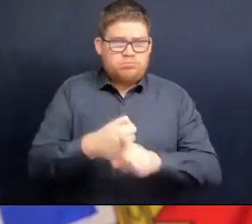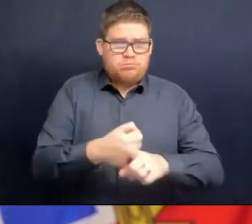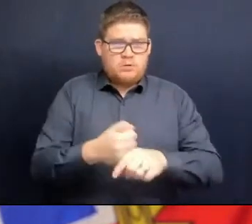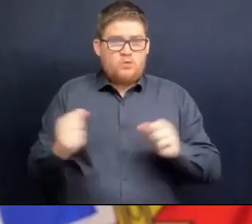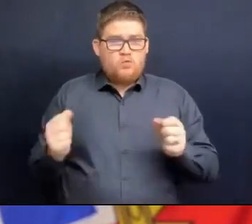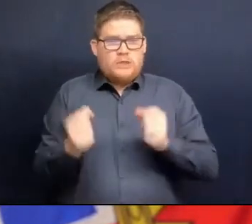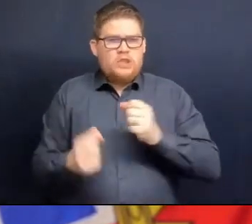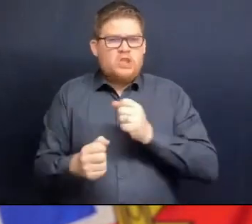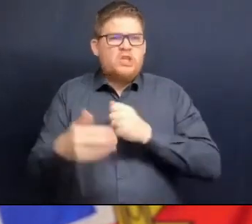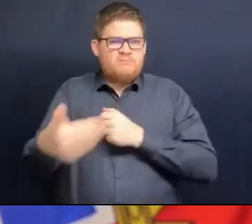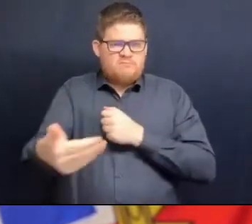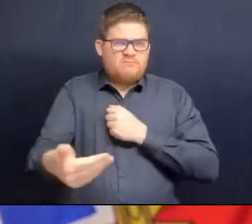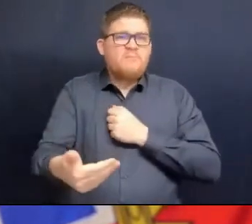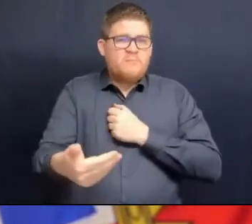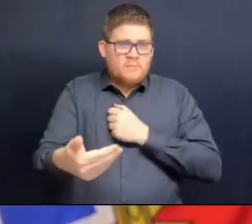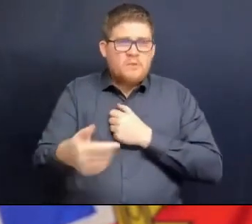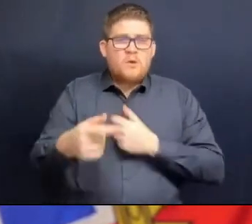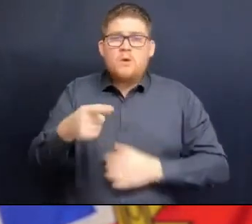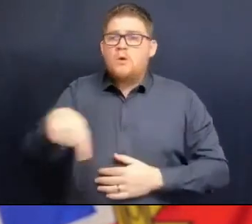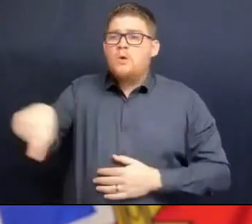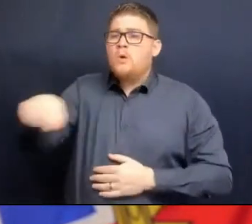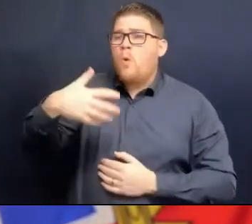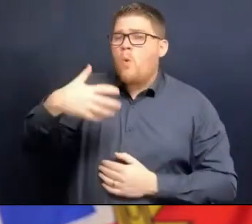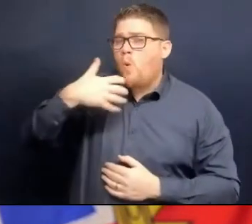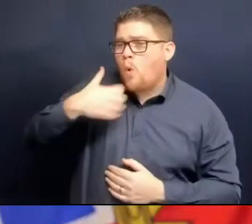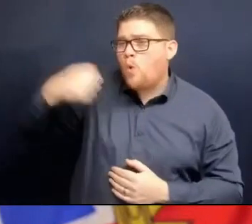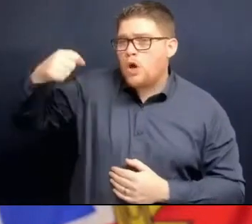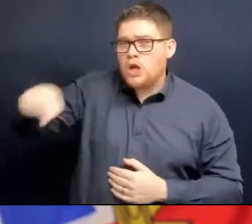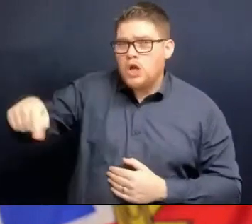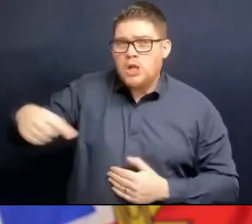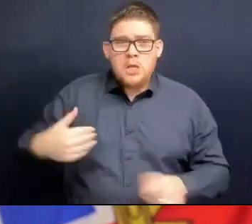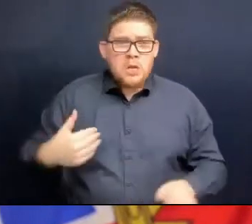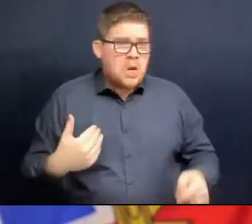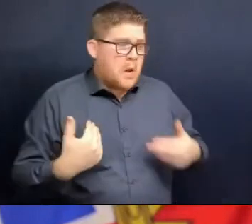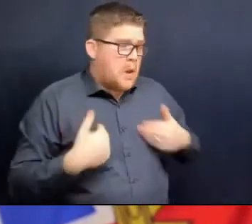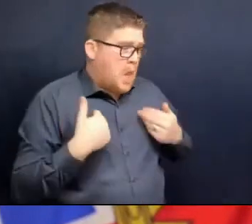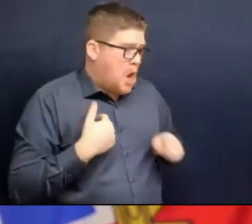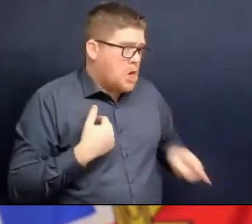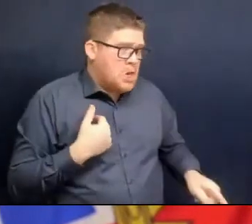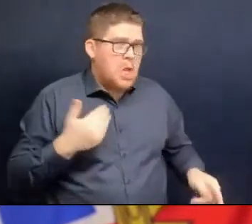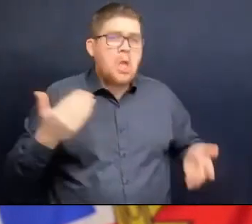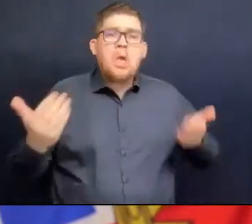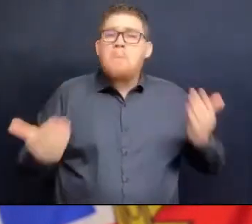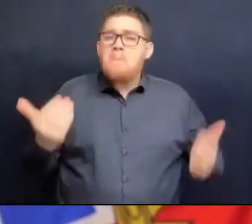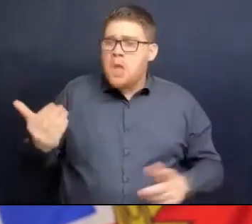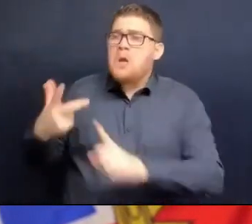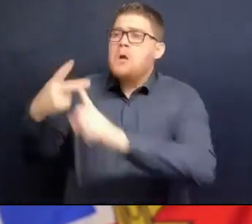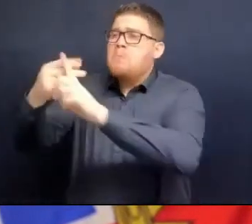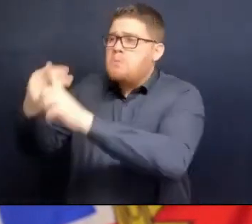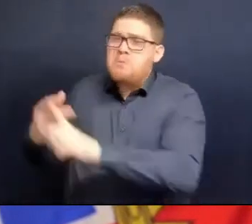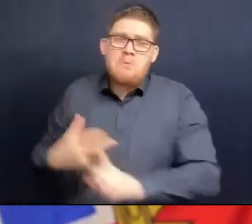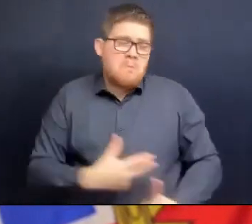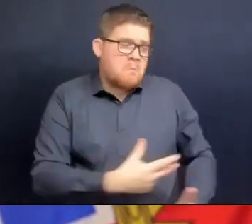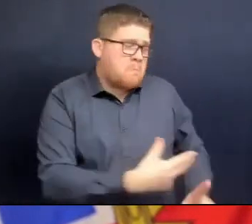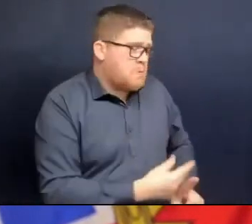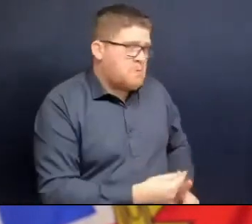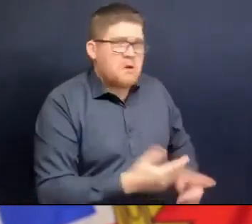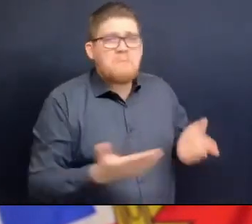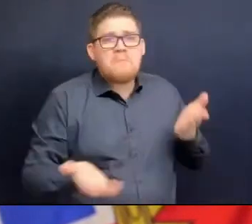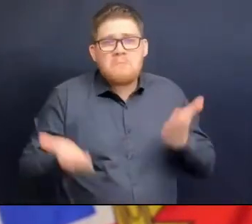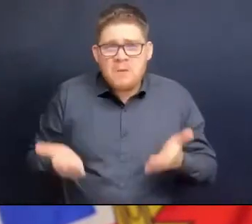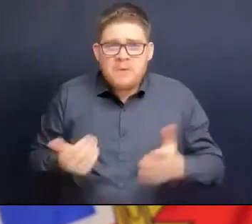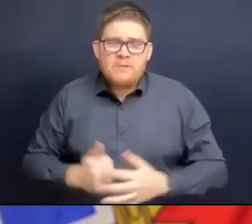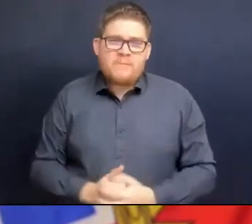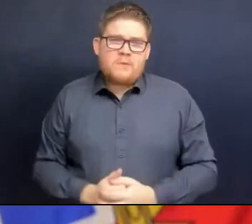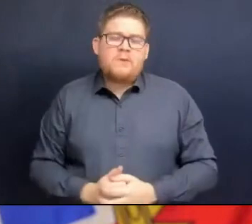who are most vulnerable. And we know that's our elders and seniors and the very young. So we need to be able to plan for that.